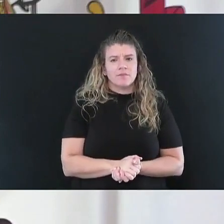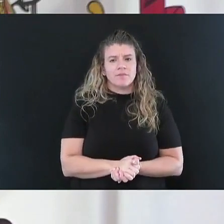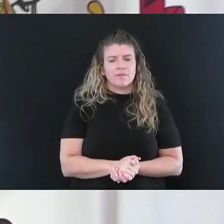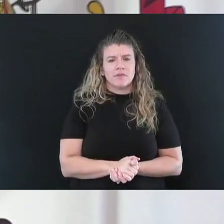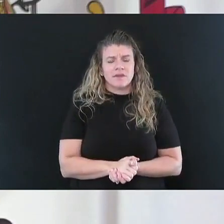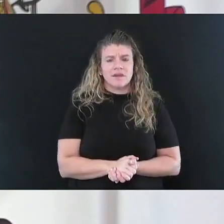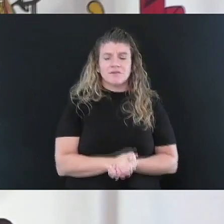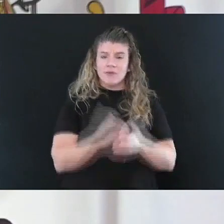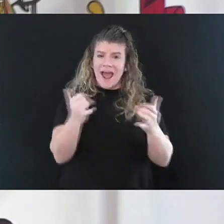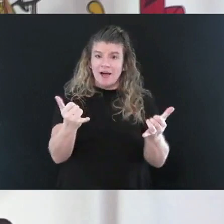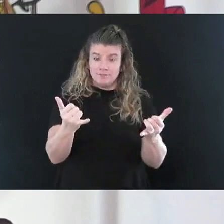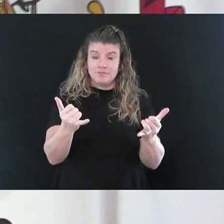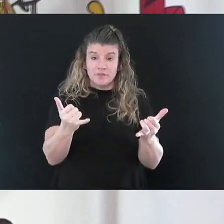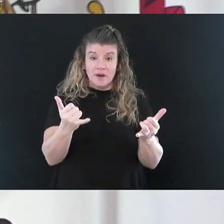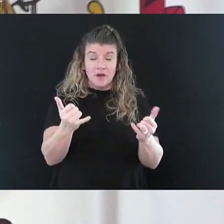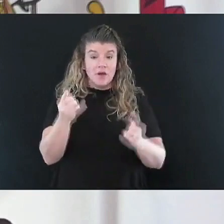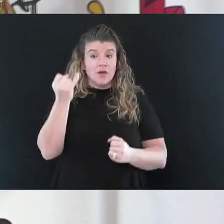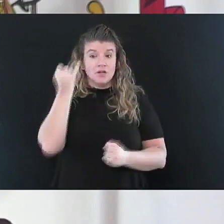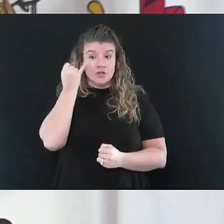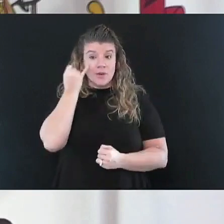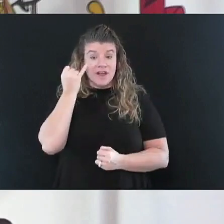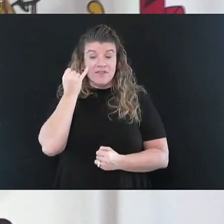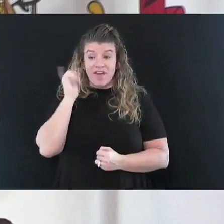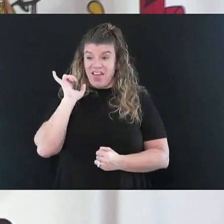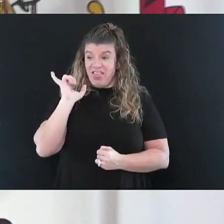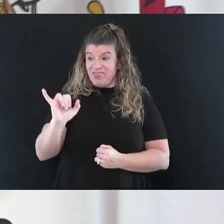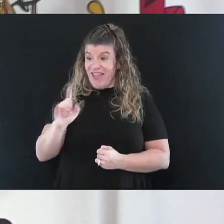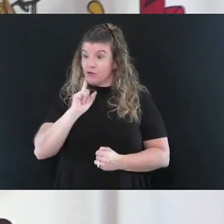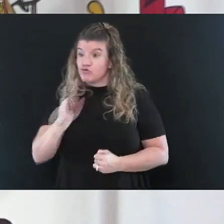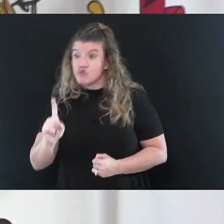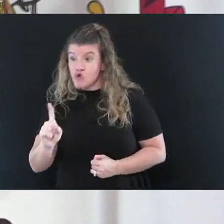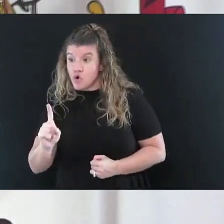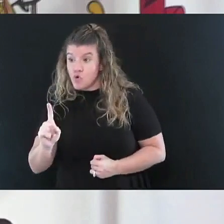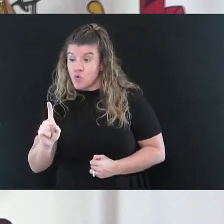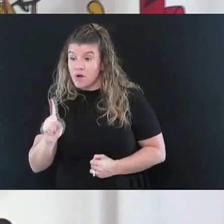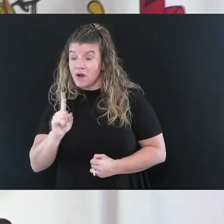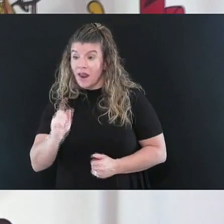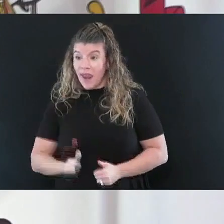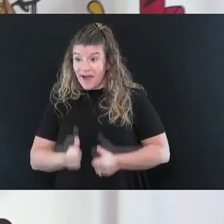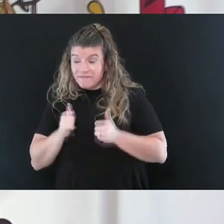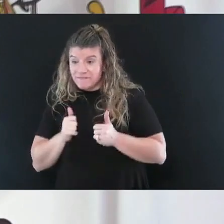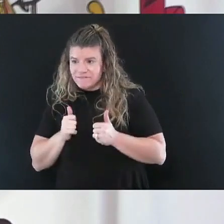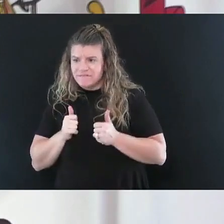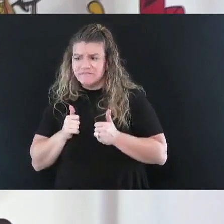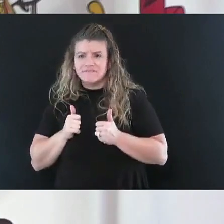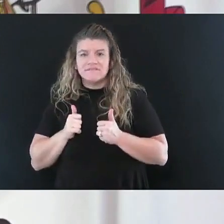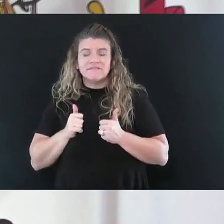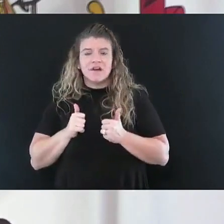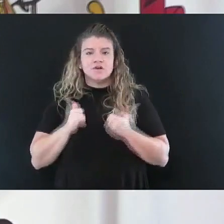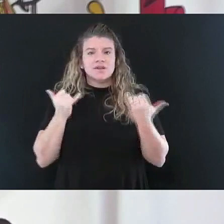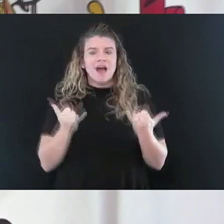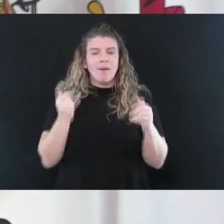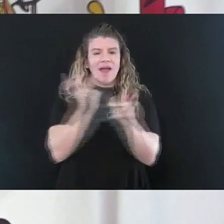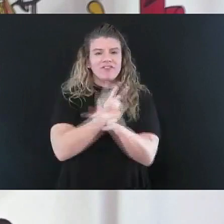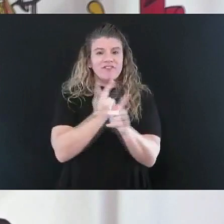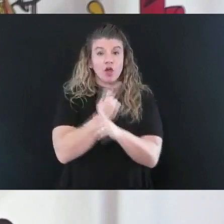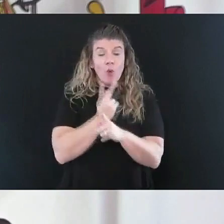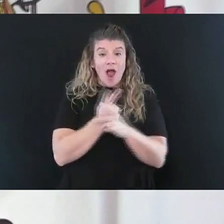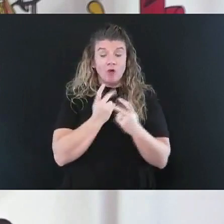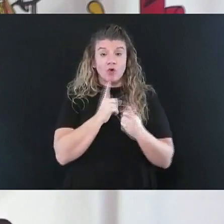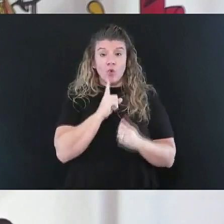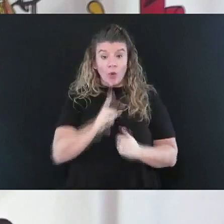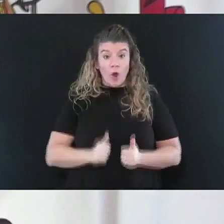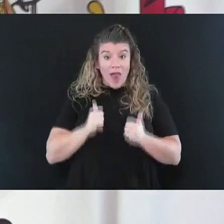bridge ourselves? If this is a total reality, how do we bridge ourselves from now to when we get